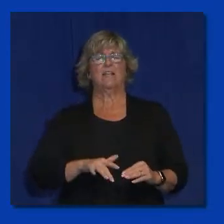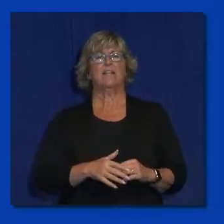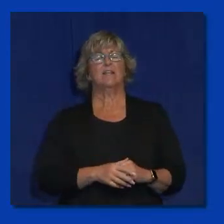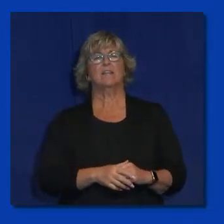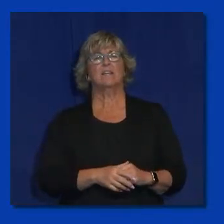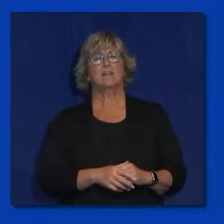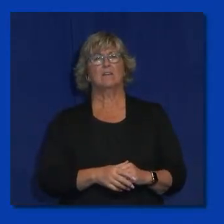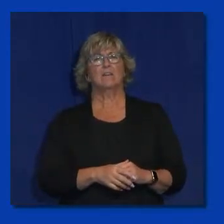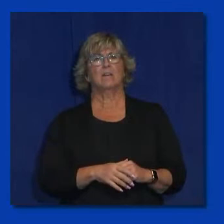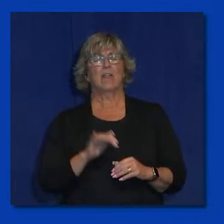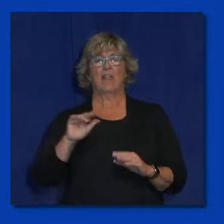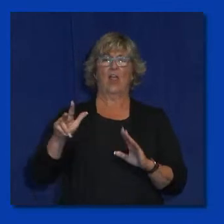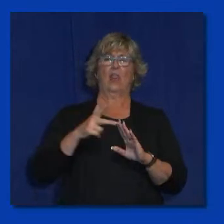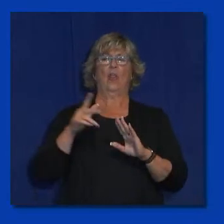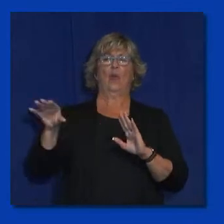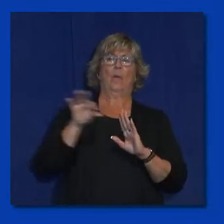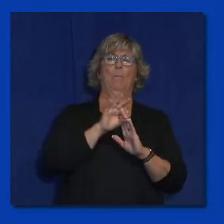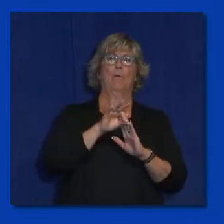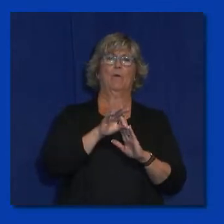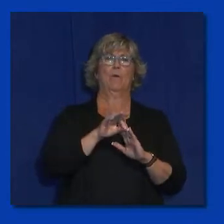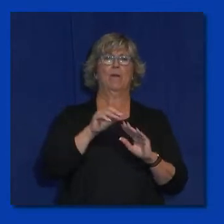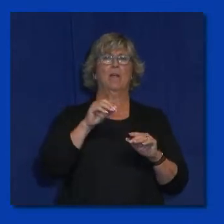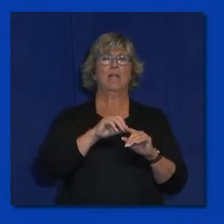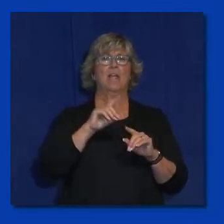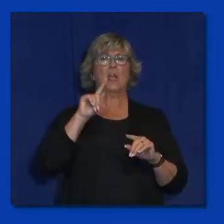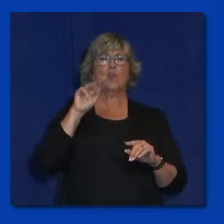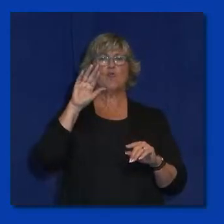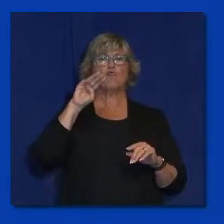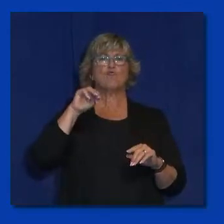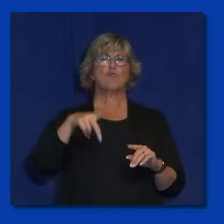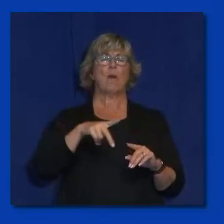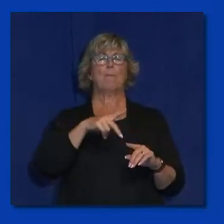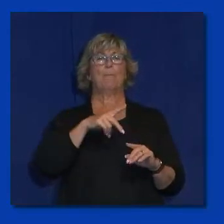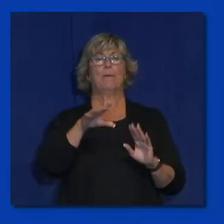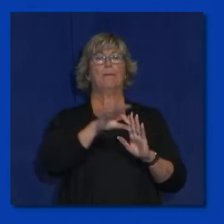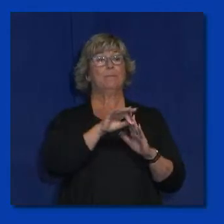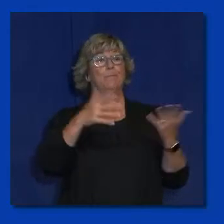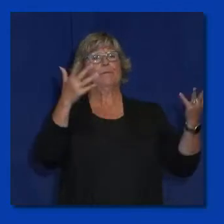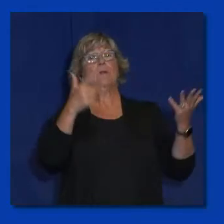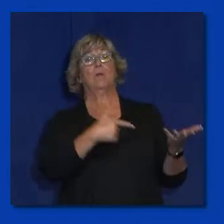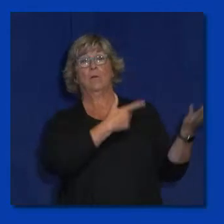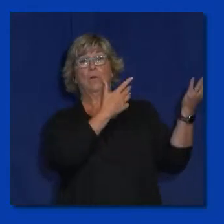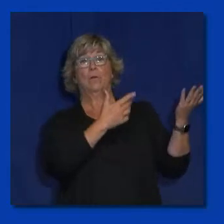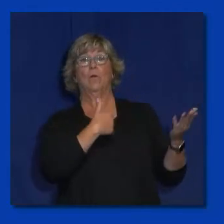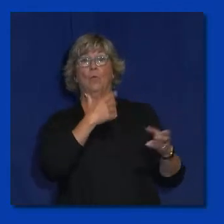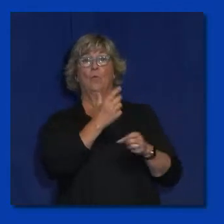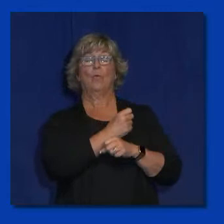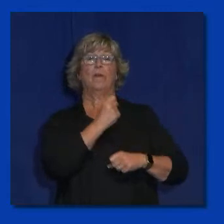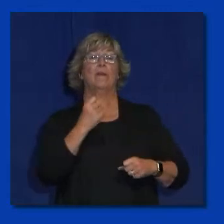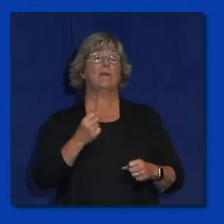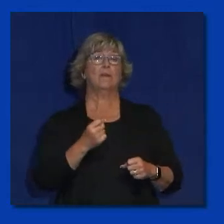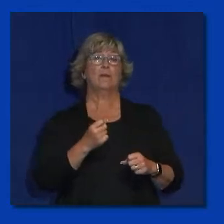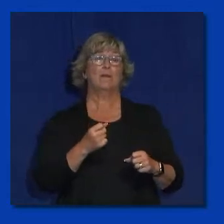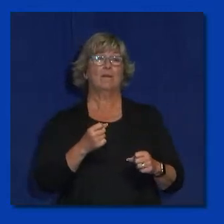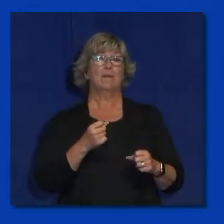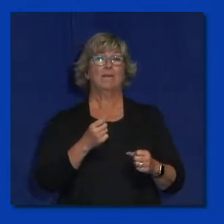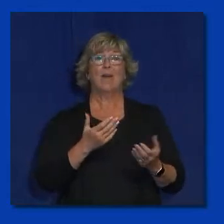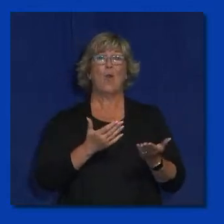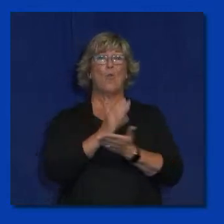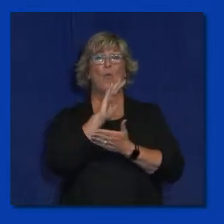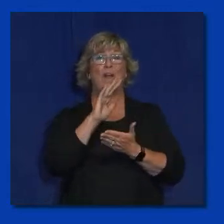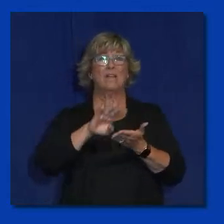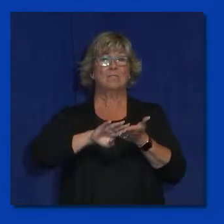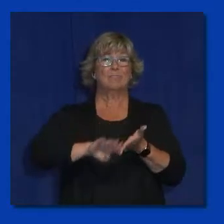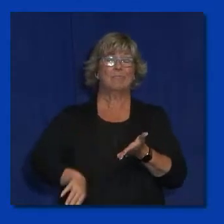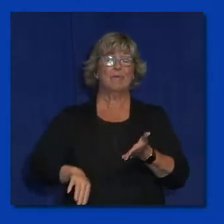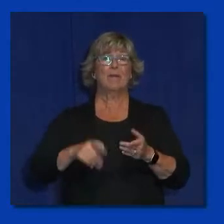tipped that third appointee in Donald Trump's hands, the court, and this is what we get. unenumerated rights going back to 1780.